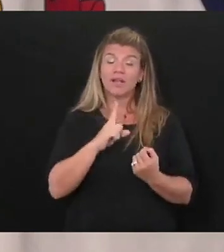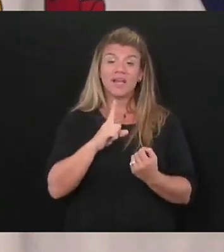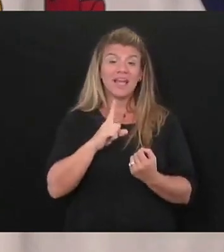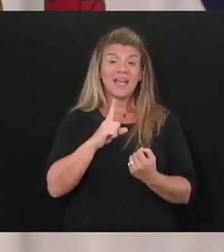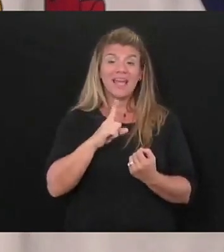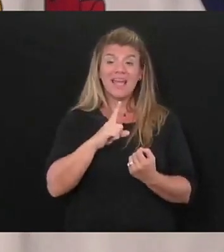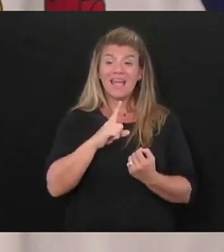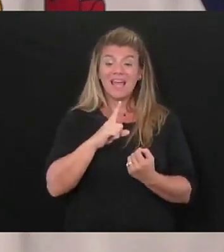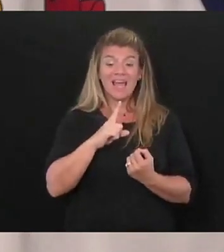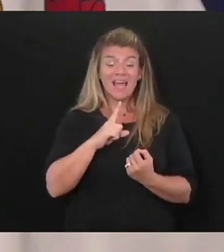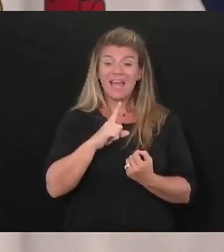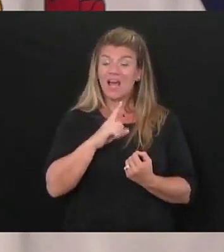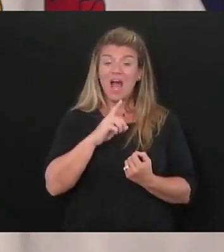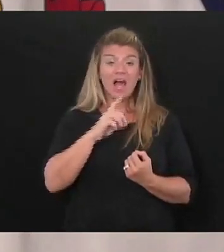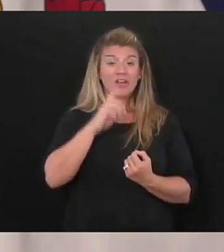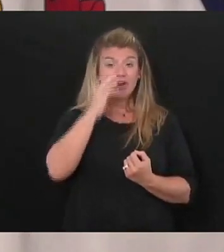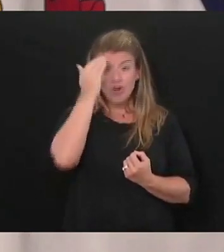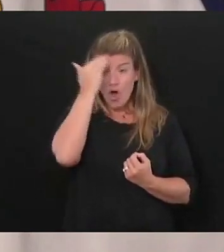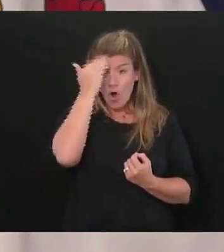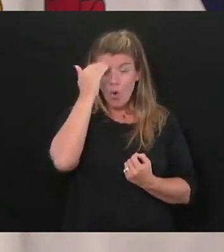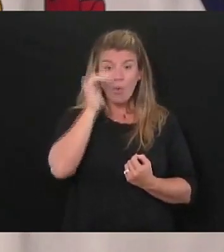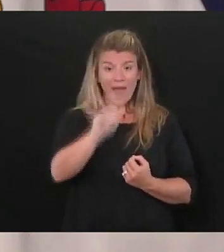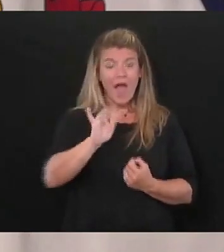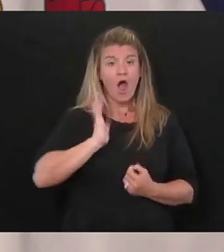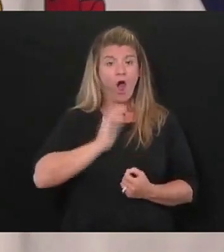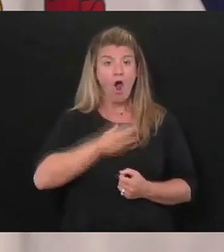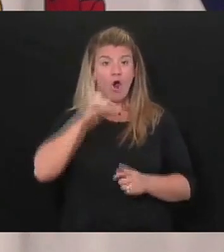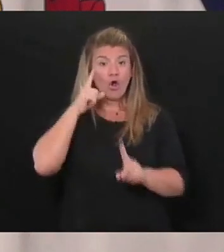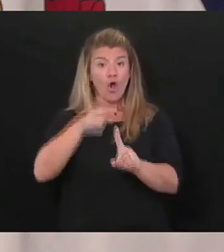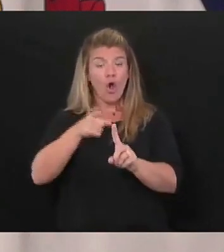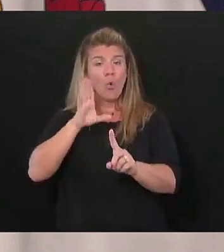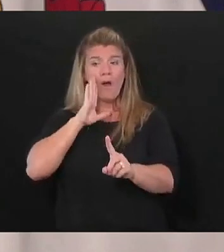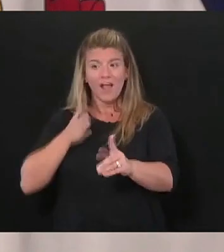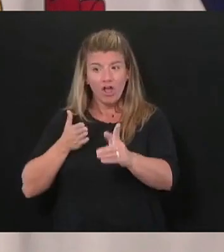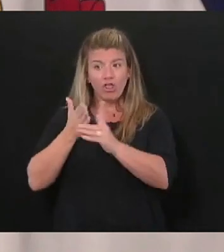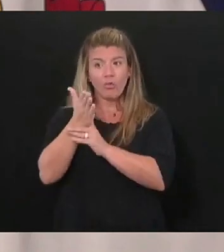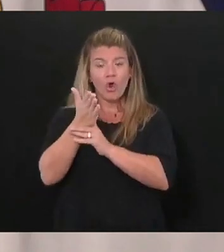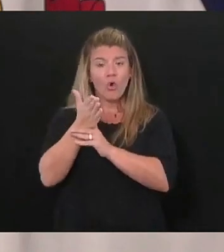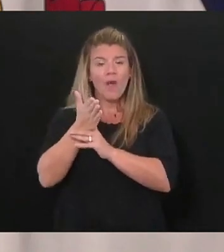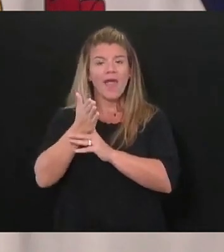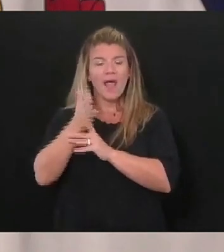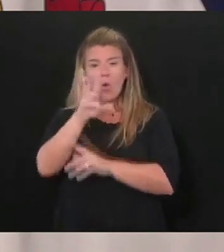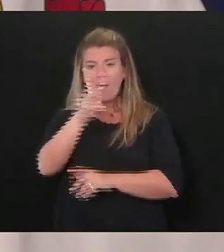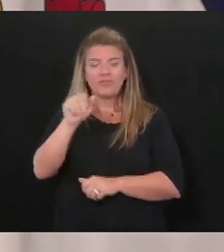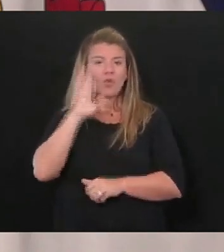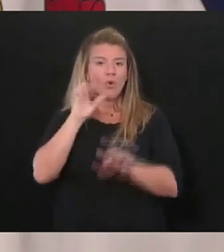can put it in the bank. We're going to get through this, and you're going to continue to be the miracle.